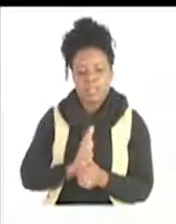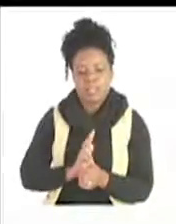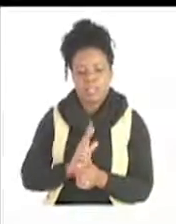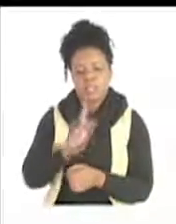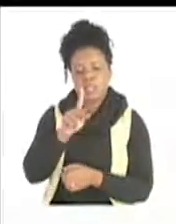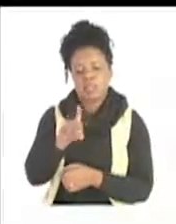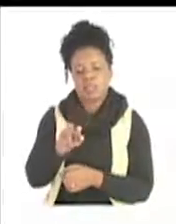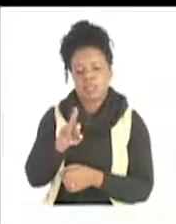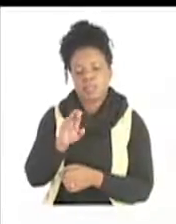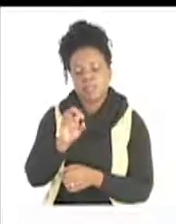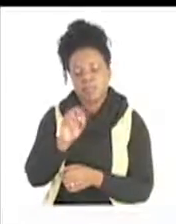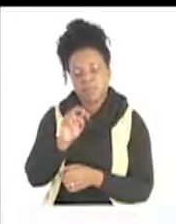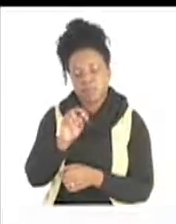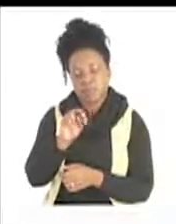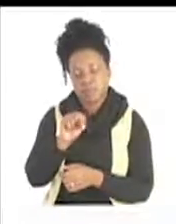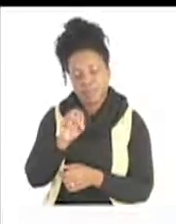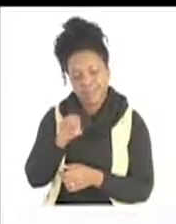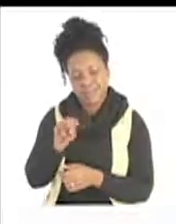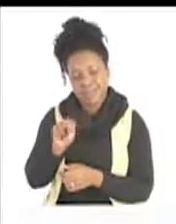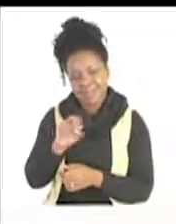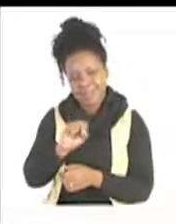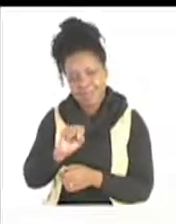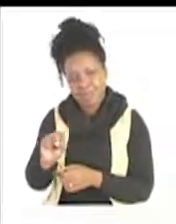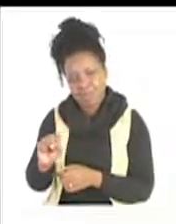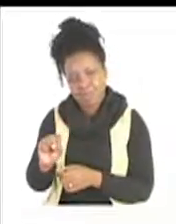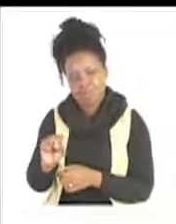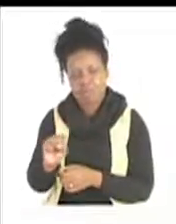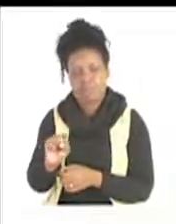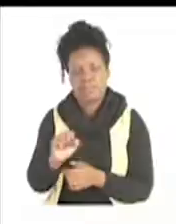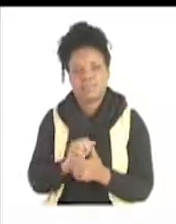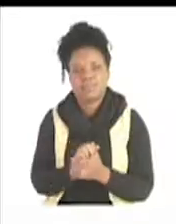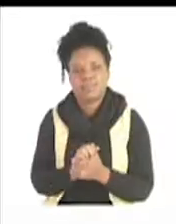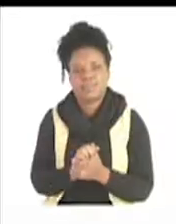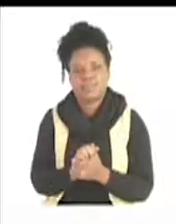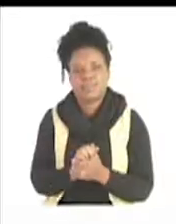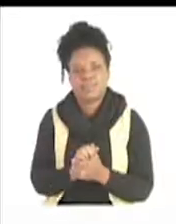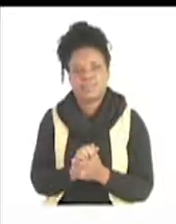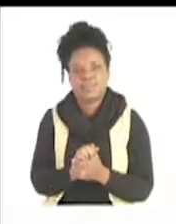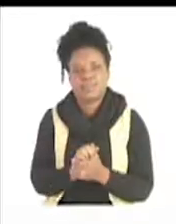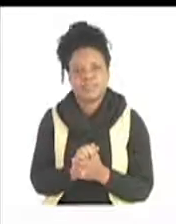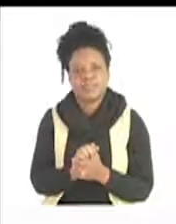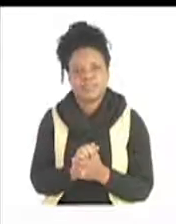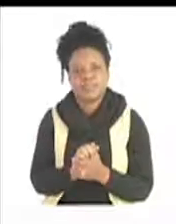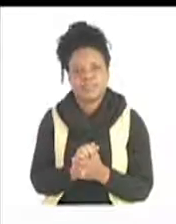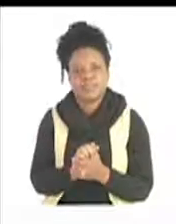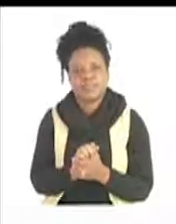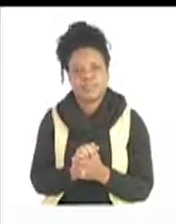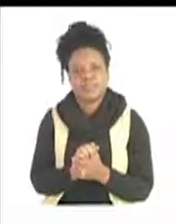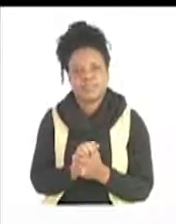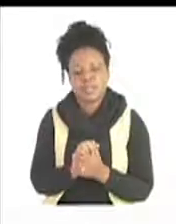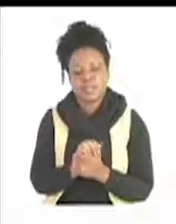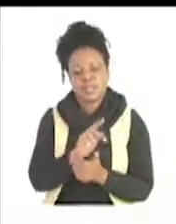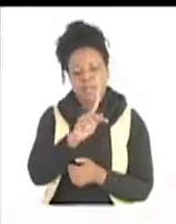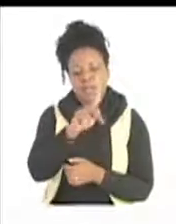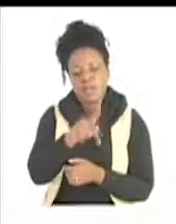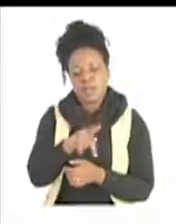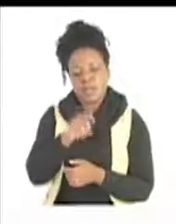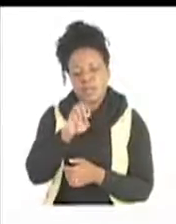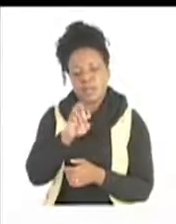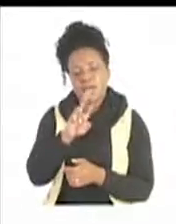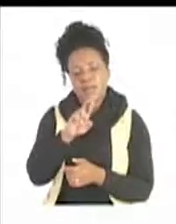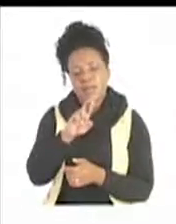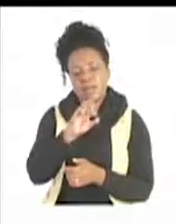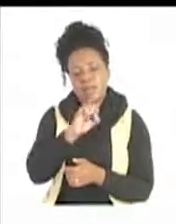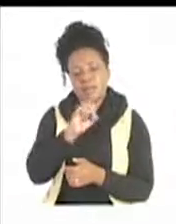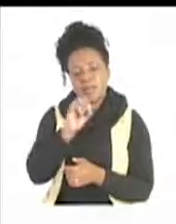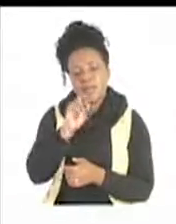Chanel, can you still remember what a personal pronoun is? Okay, so a personal pronoun refers